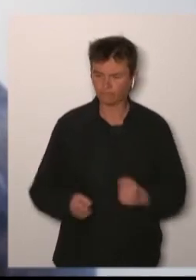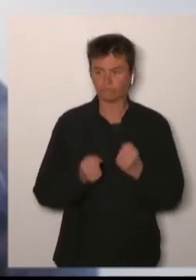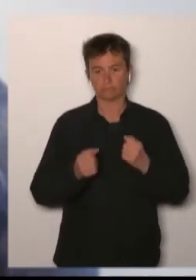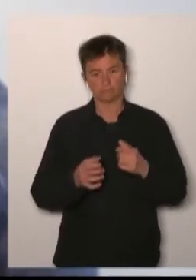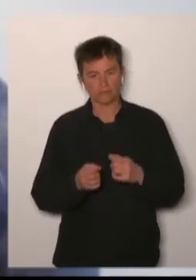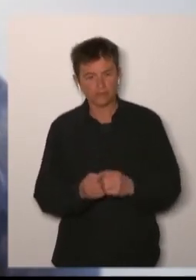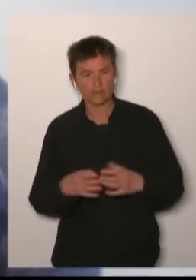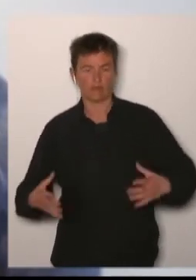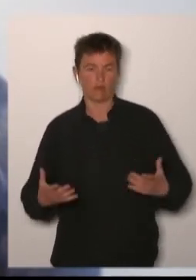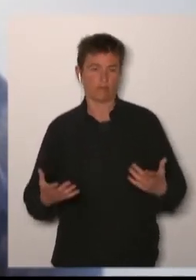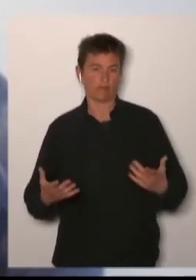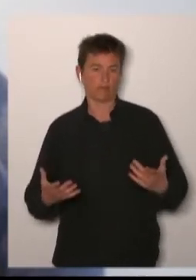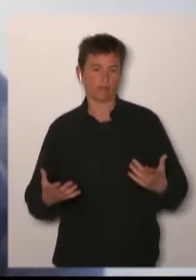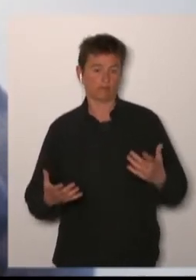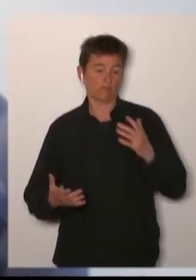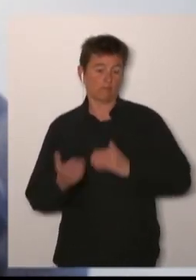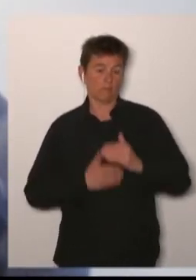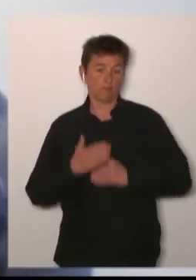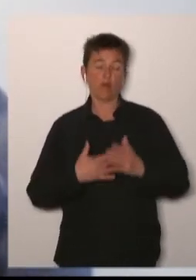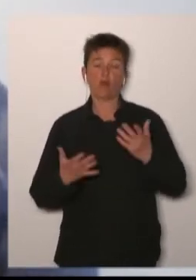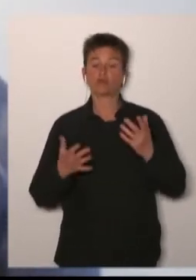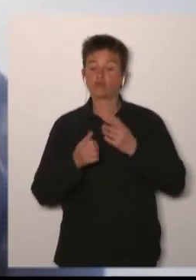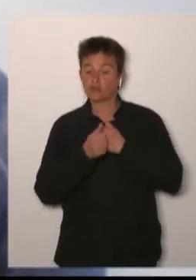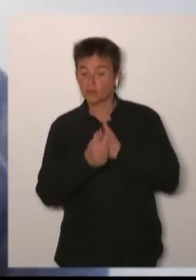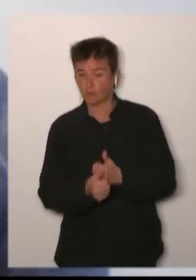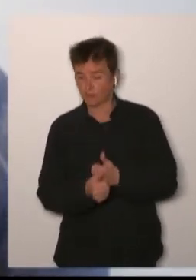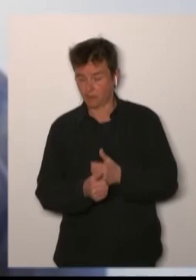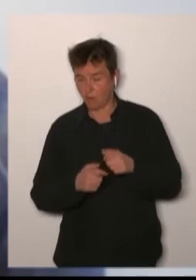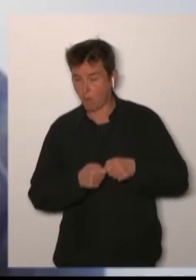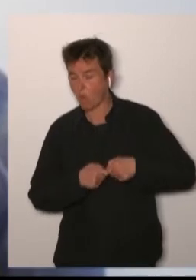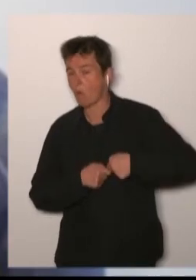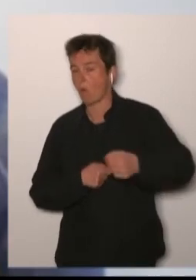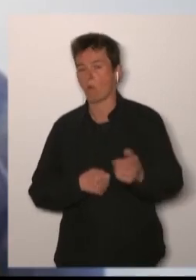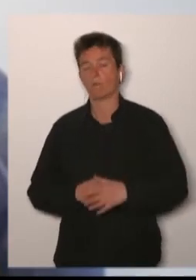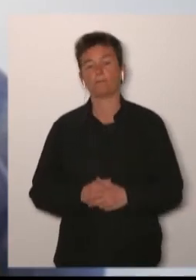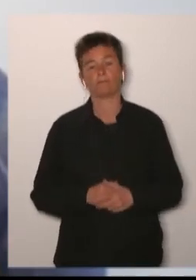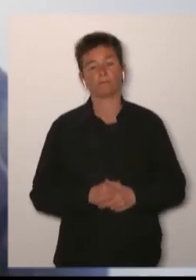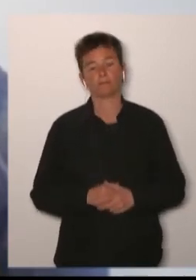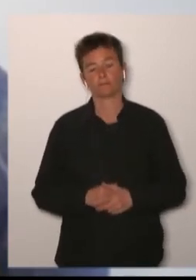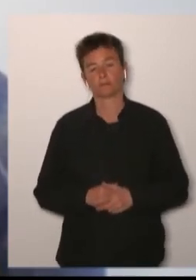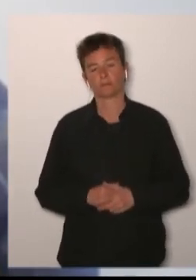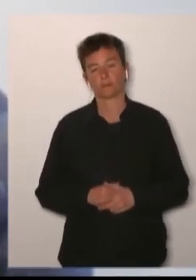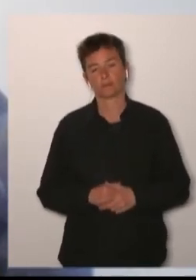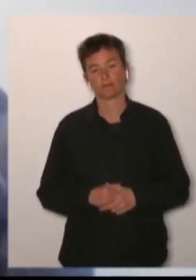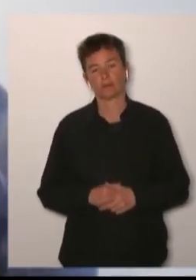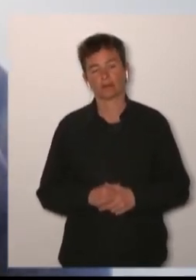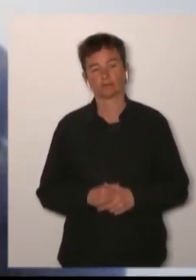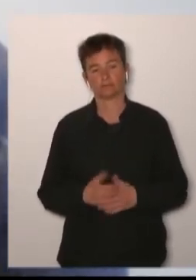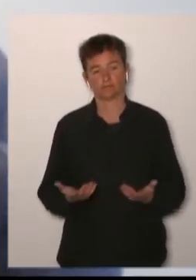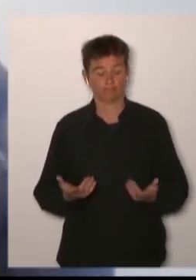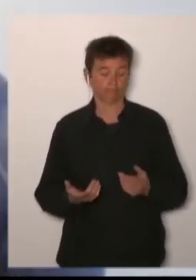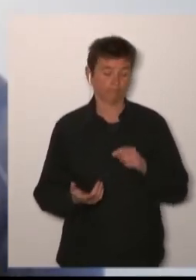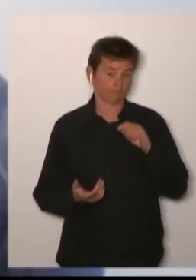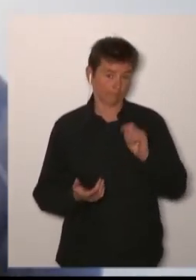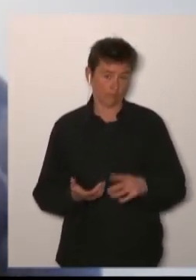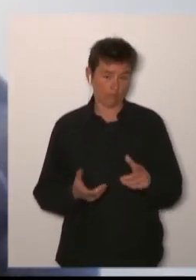safety follow-up registries, and sort of ensuring that you know, this is done within an environment